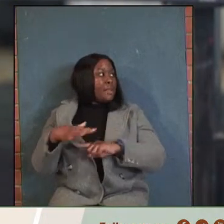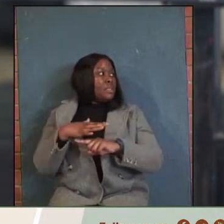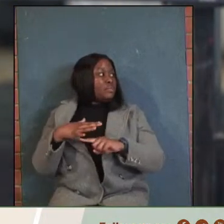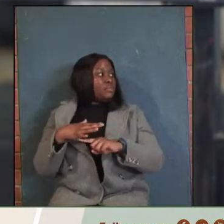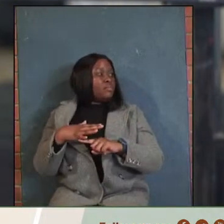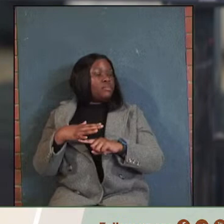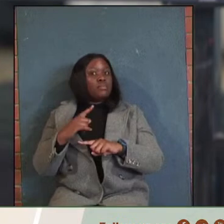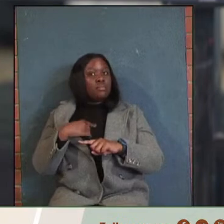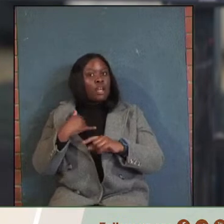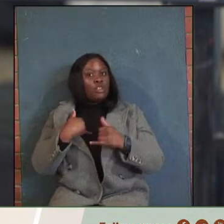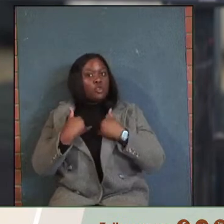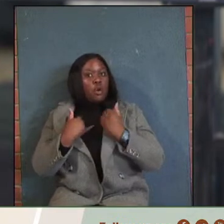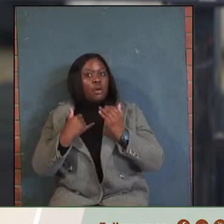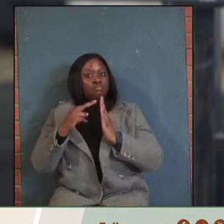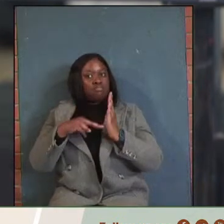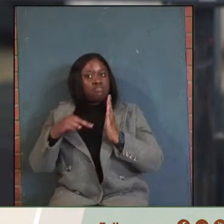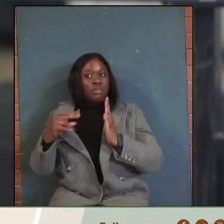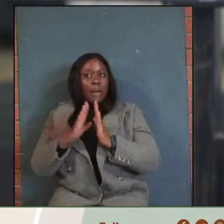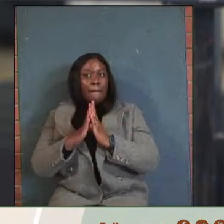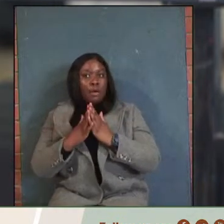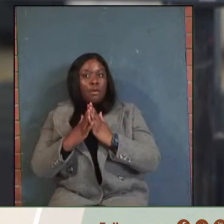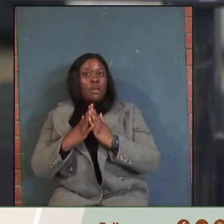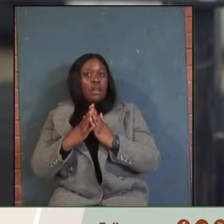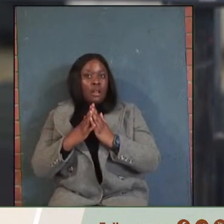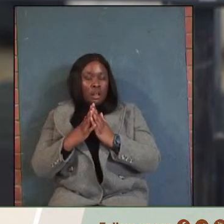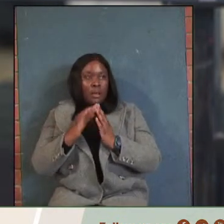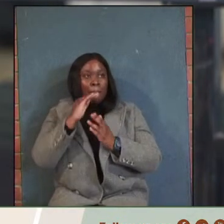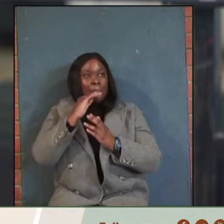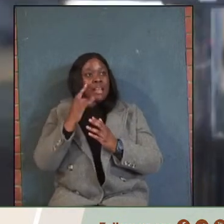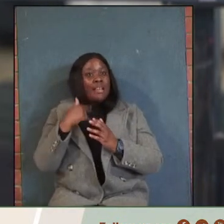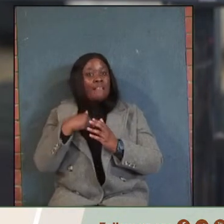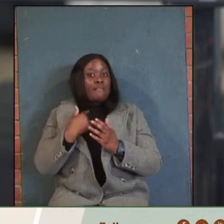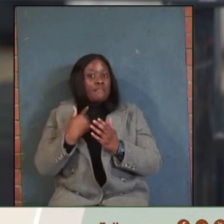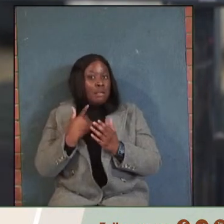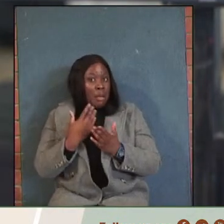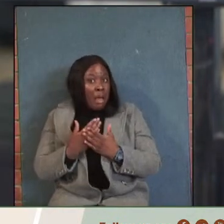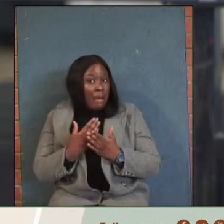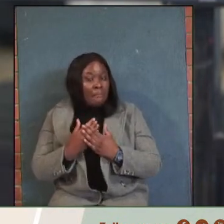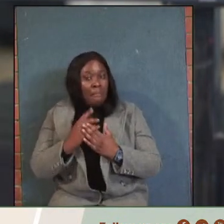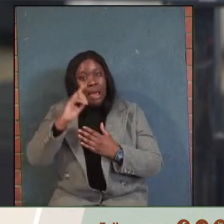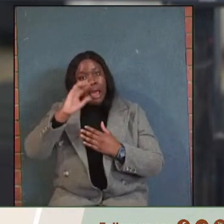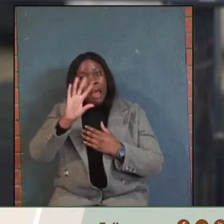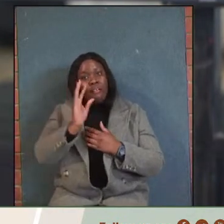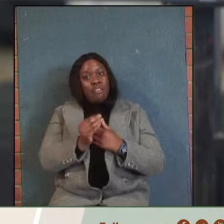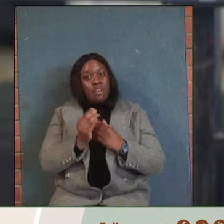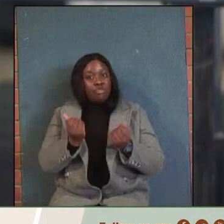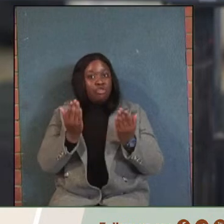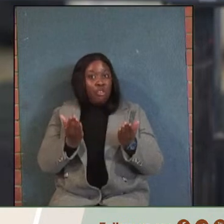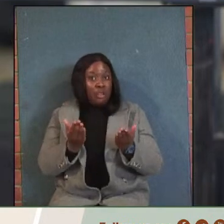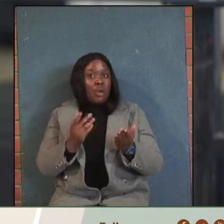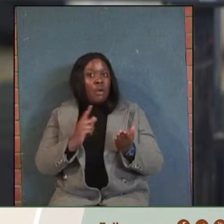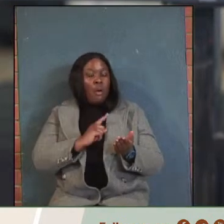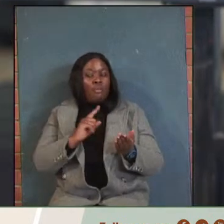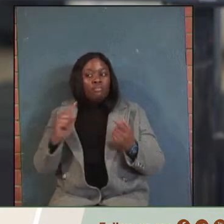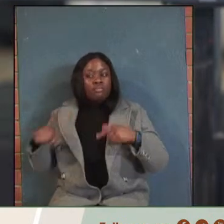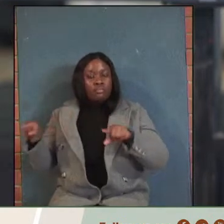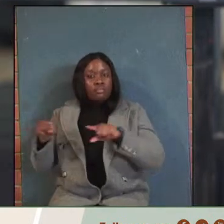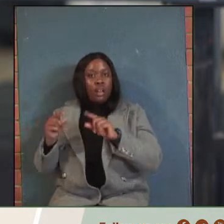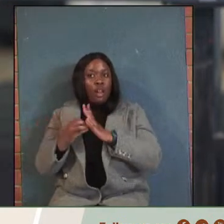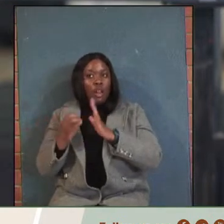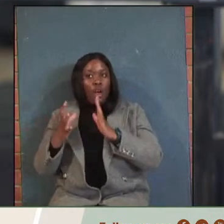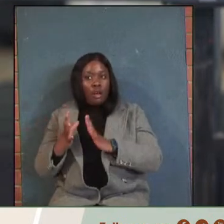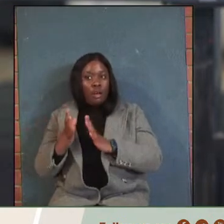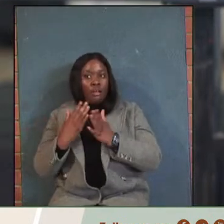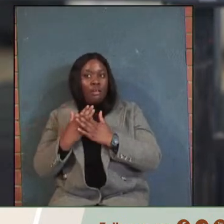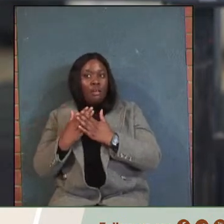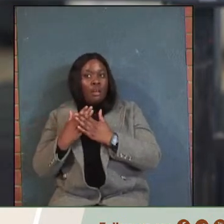what we as Commission 1 are standing for. If we introduce aftercare services, then there will be more opportunities for learners to go not to only a place of warmth,